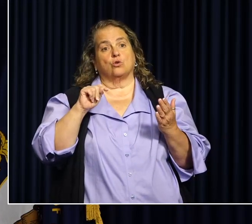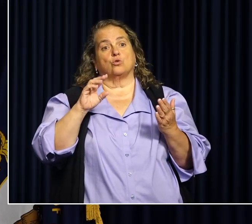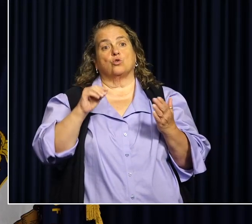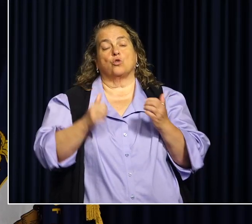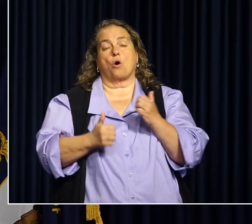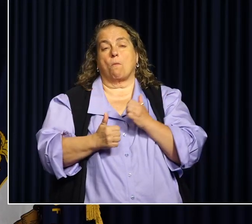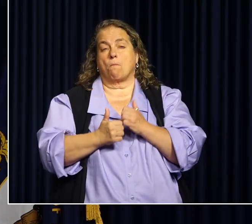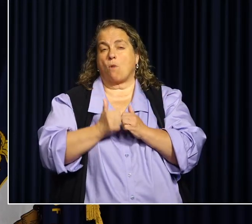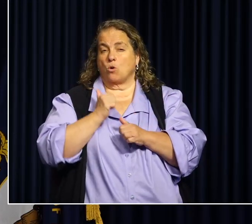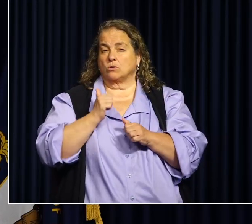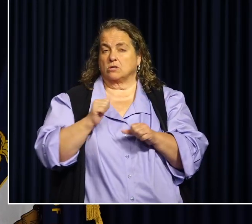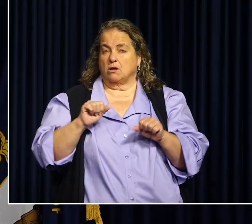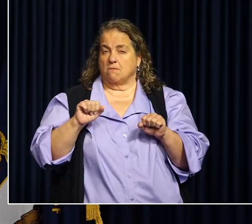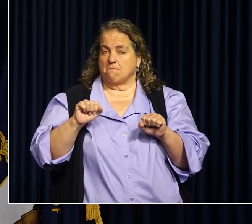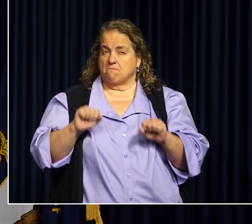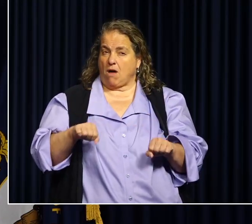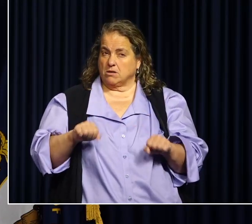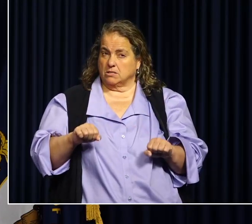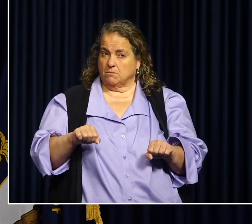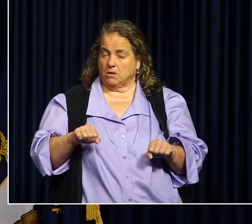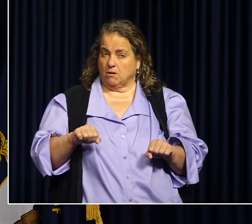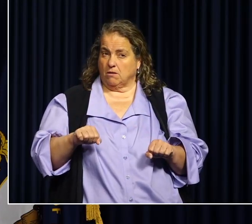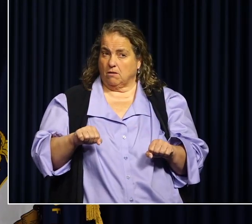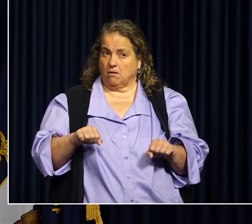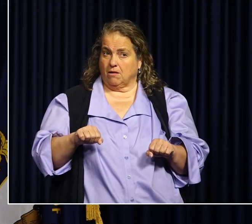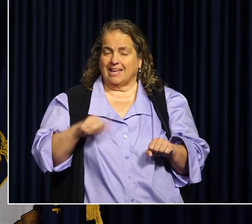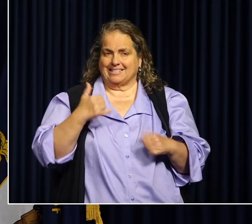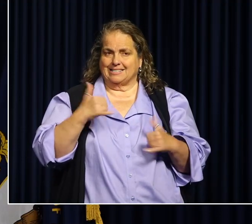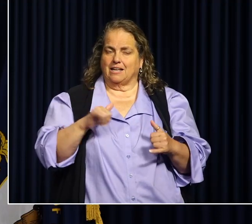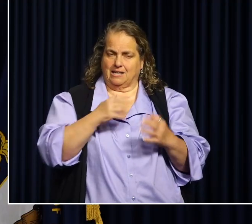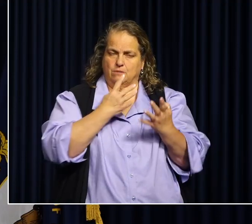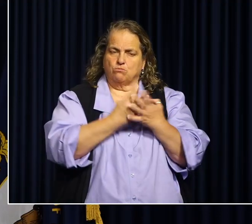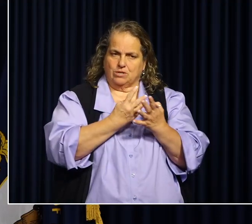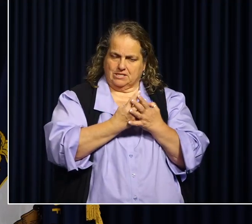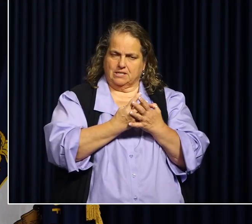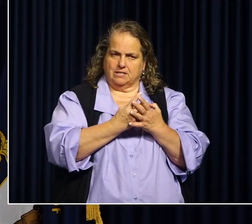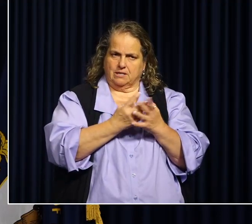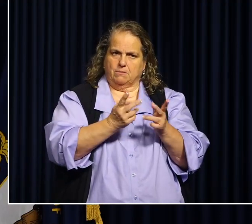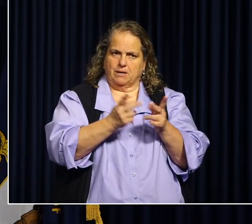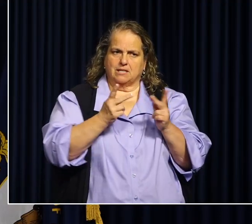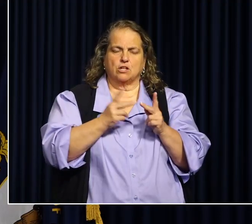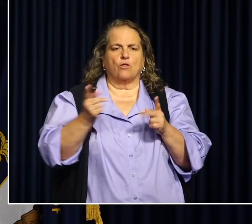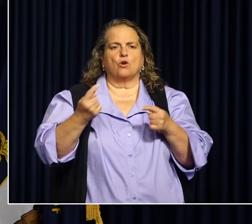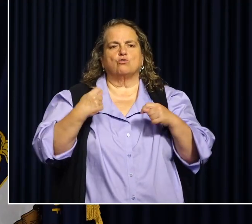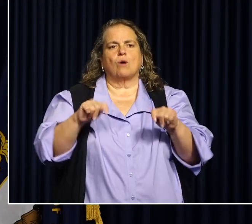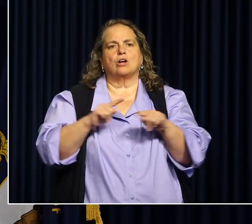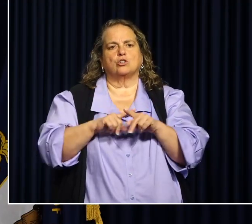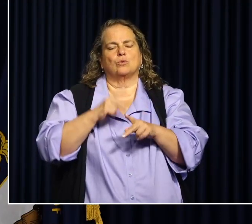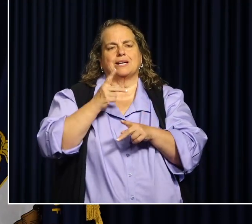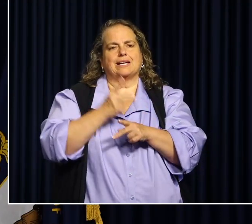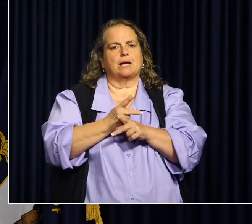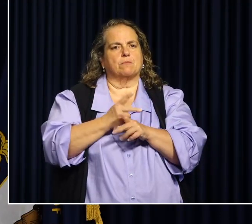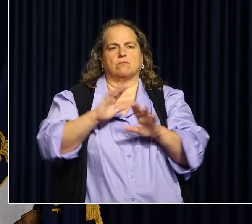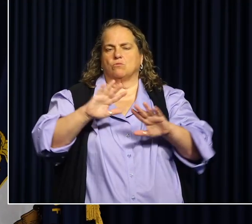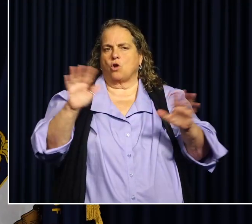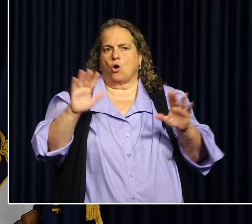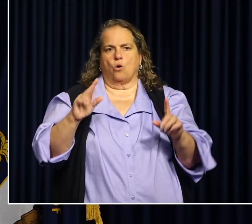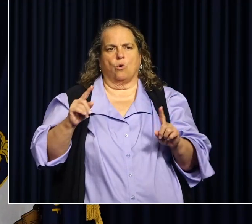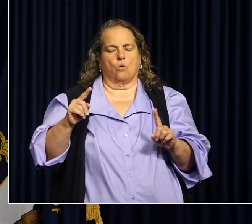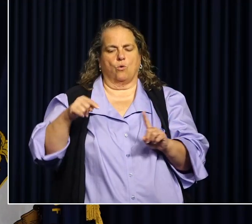extent possible, I mean, this still is a prison institution. They are trying to keep